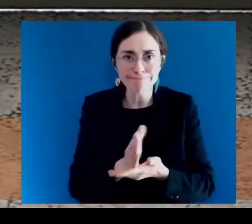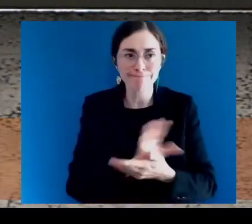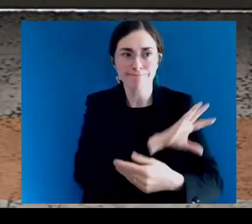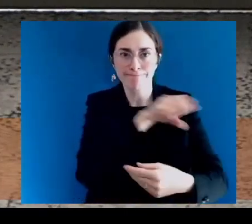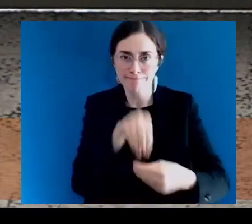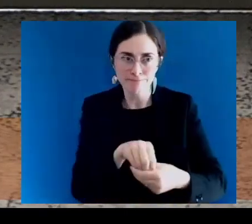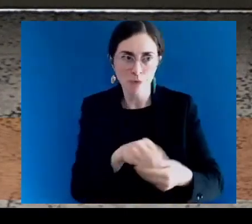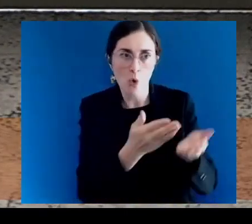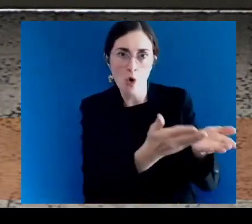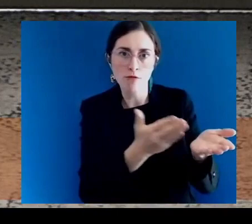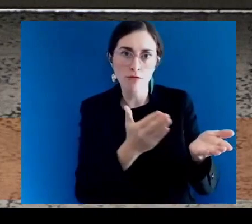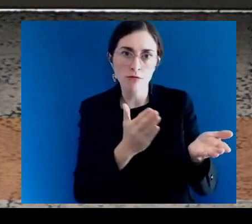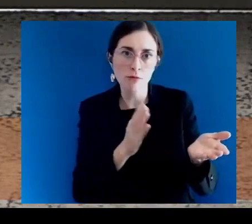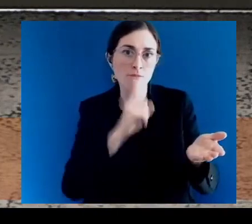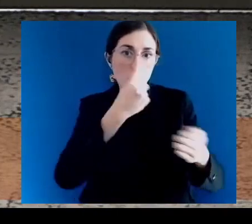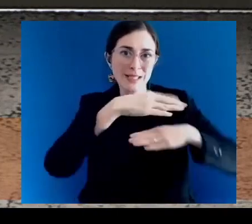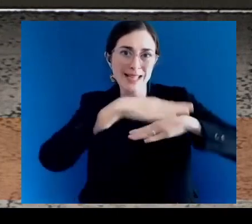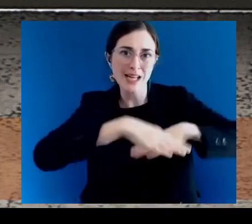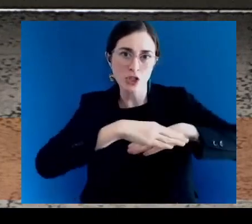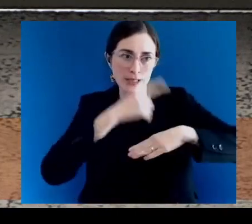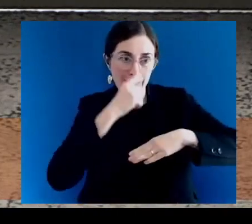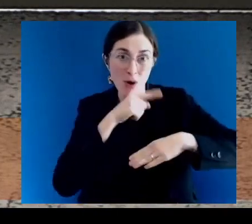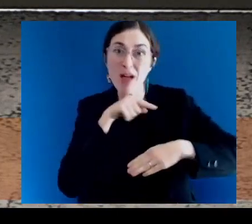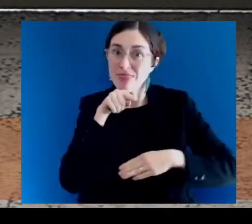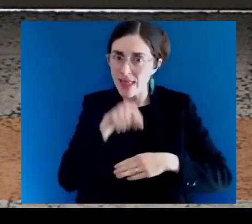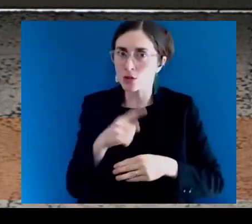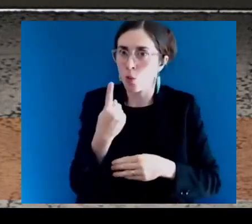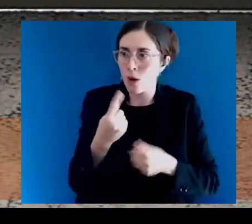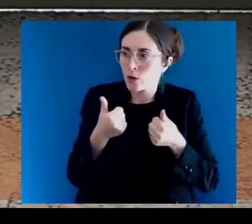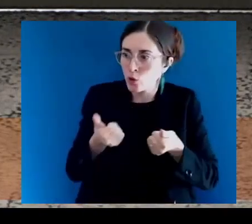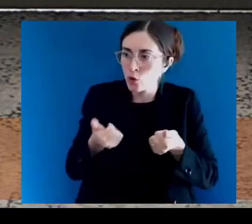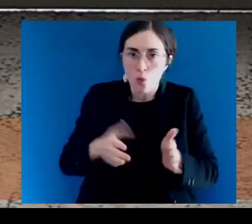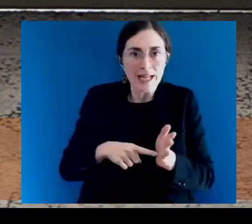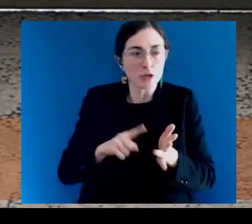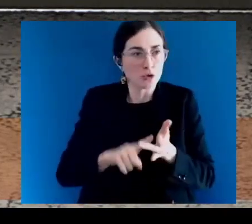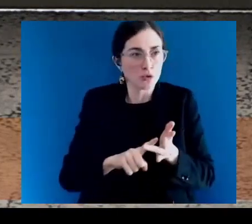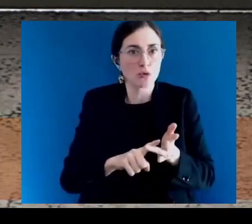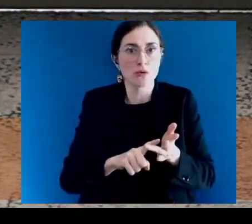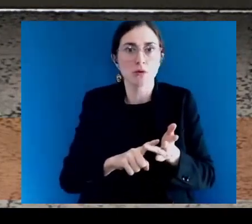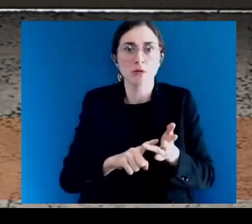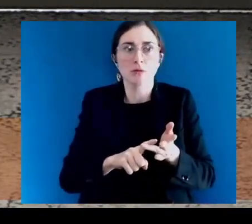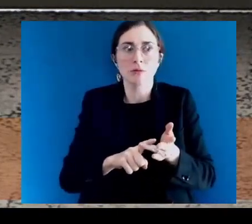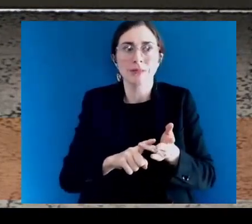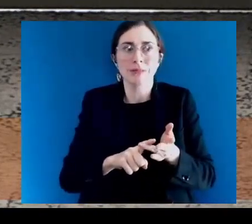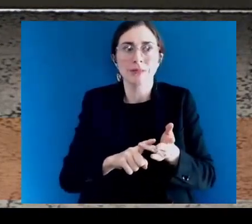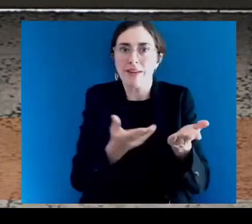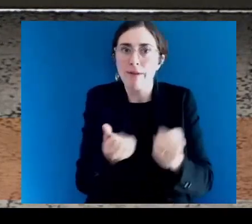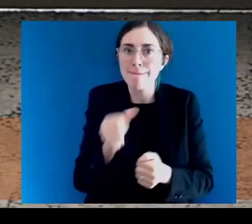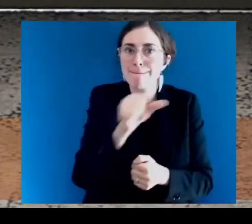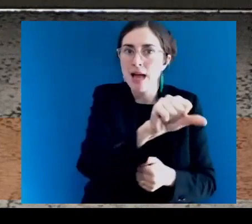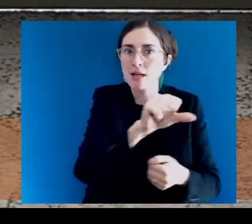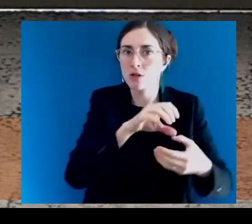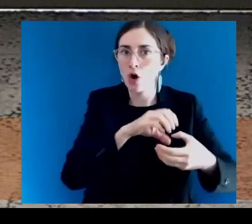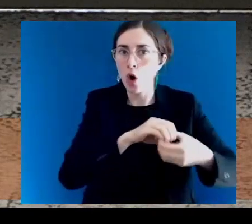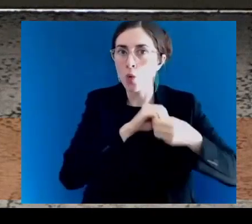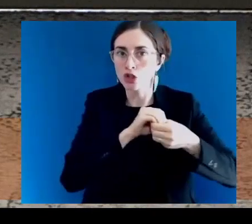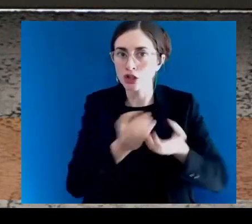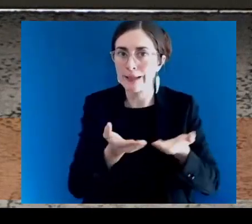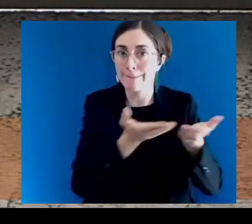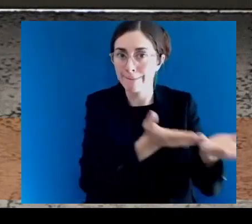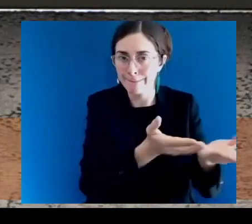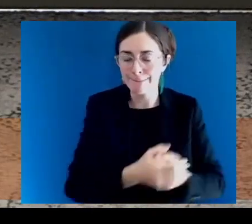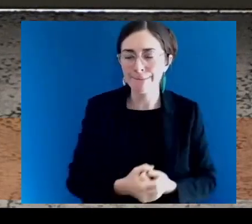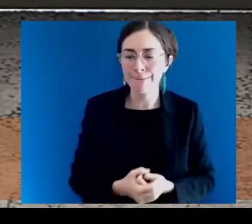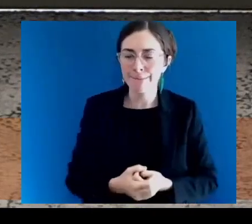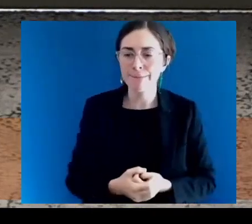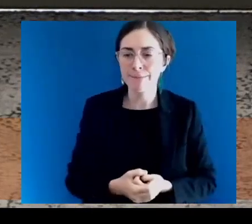the pathway towards sovereignty. Yes. And we just look for a moment at what the current state of affairs is